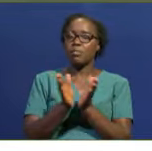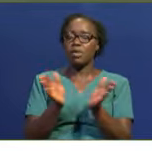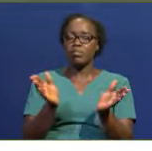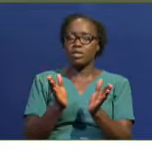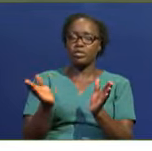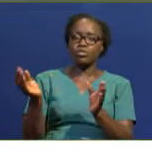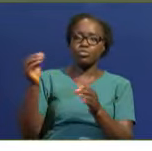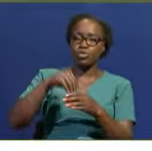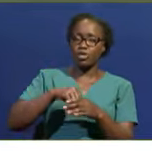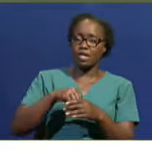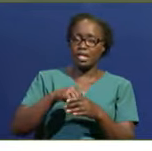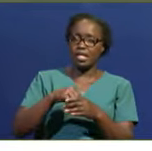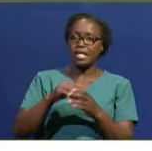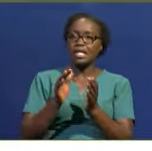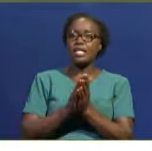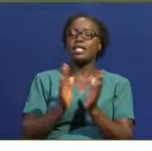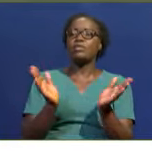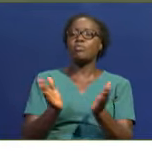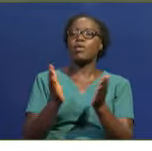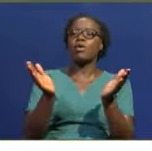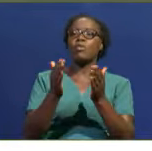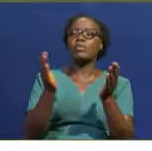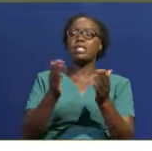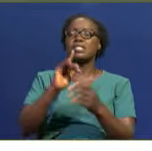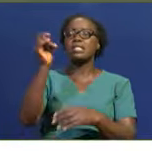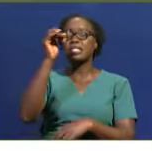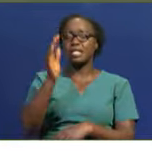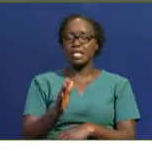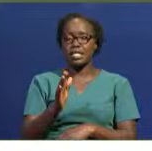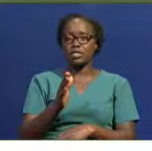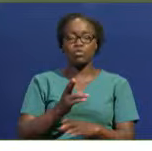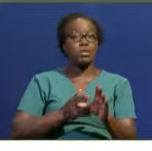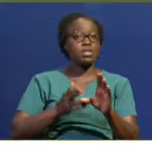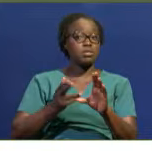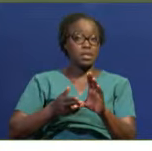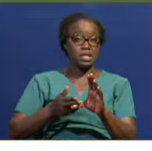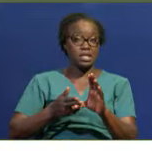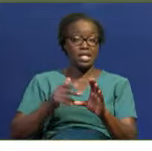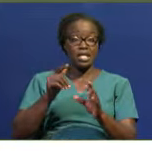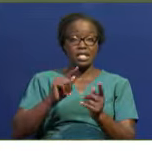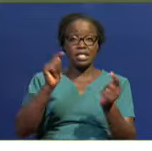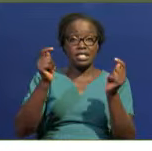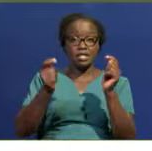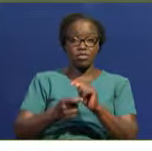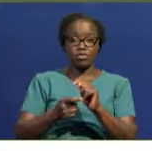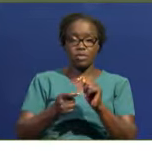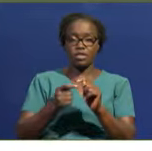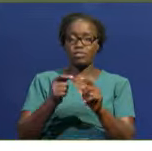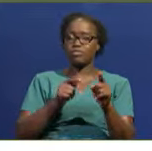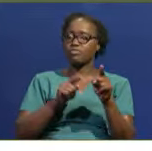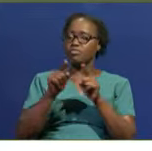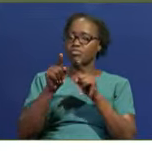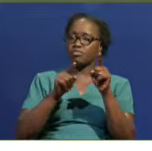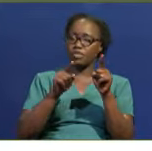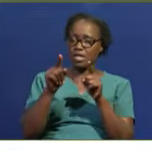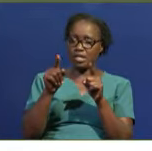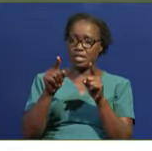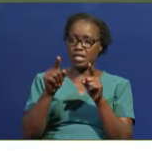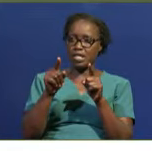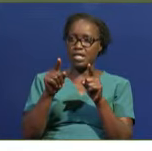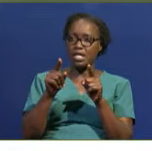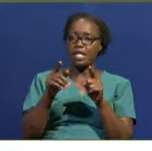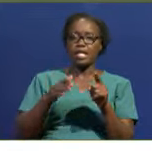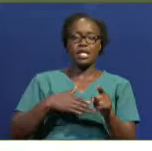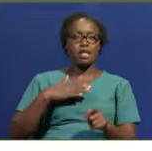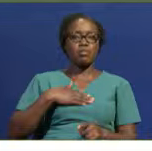join in mobilizing the people of Kenya to take part in this transformative journey. And in